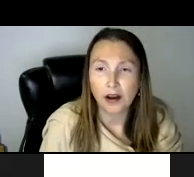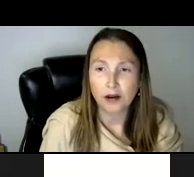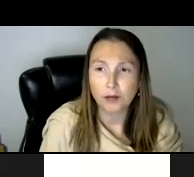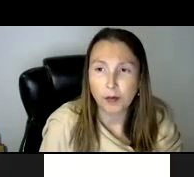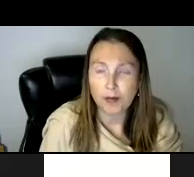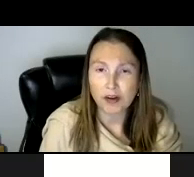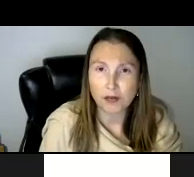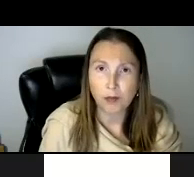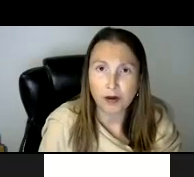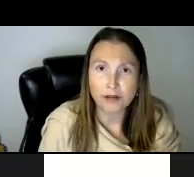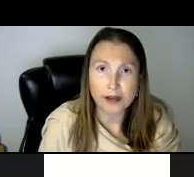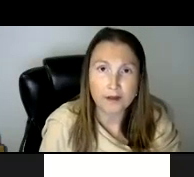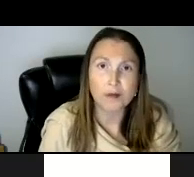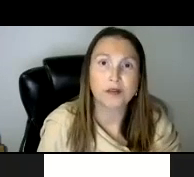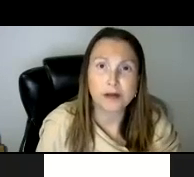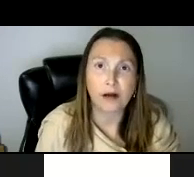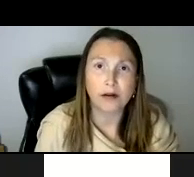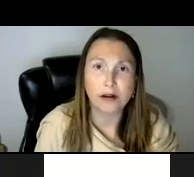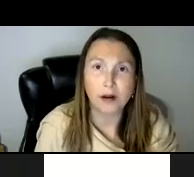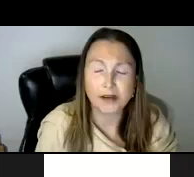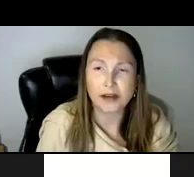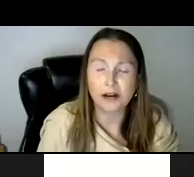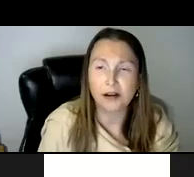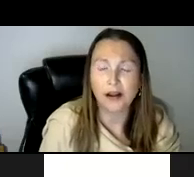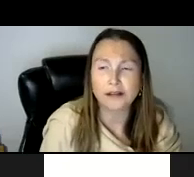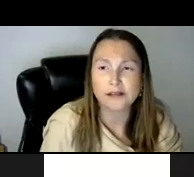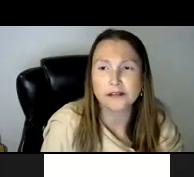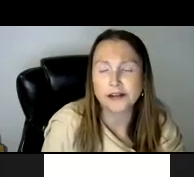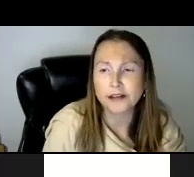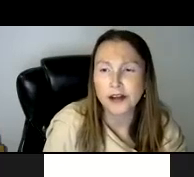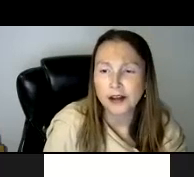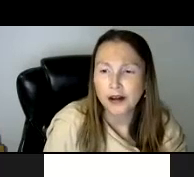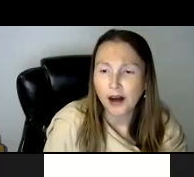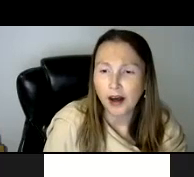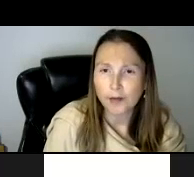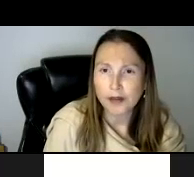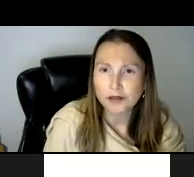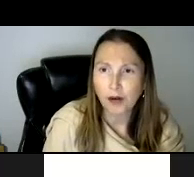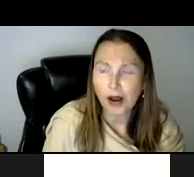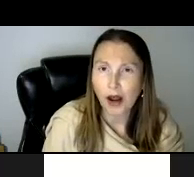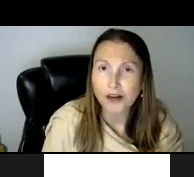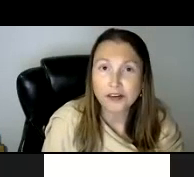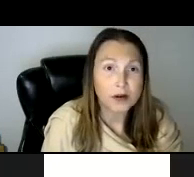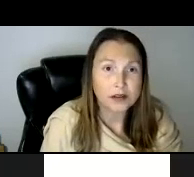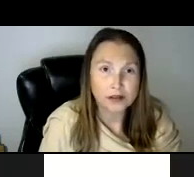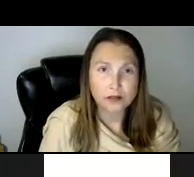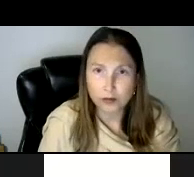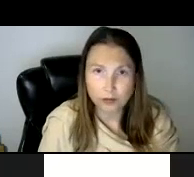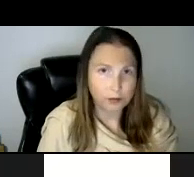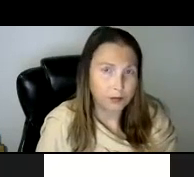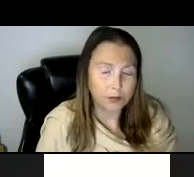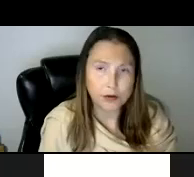And we want to make sure that we are taking them into account and updating as needed. So I just wanted